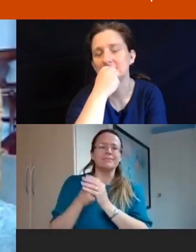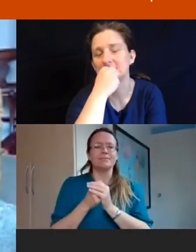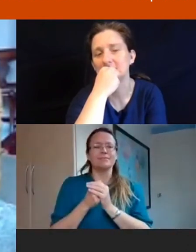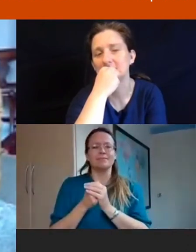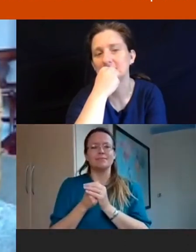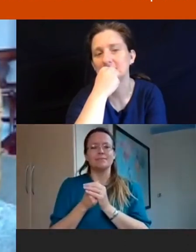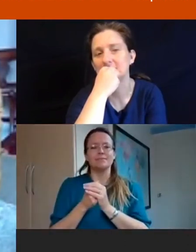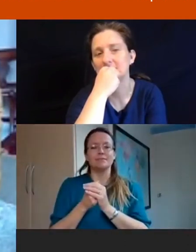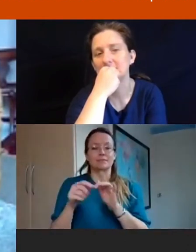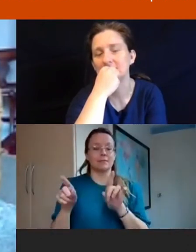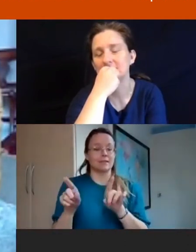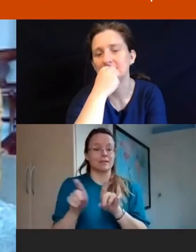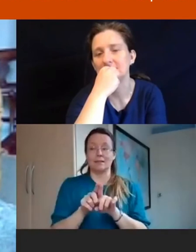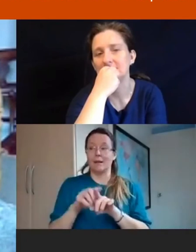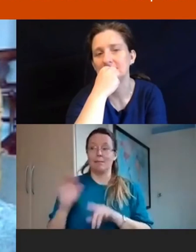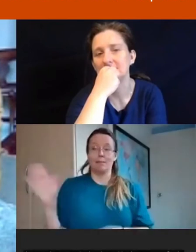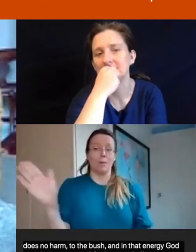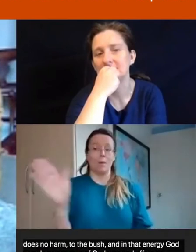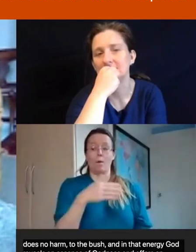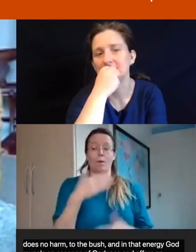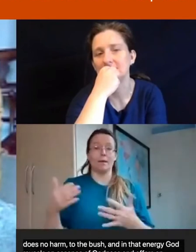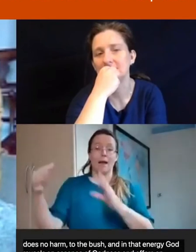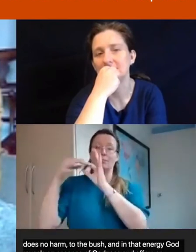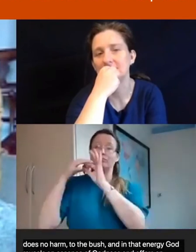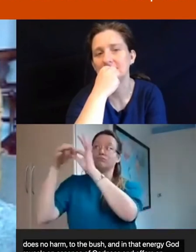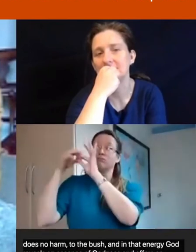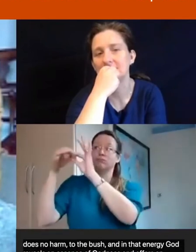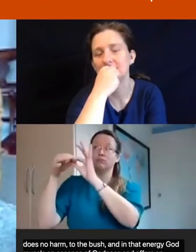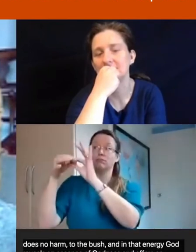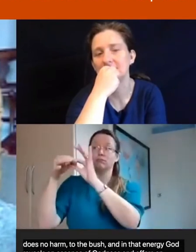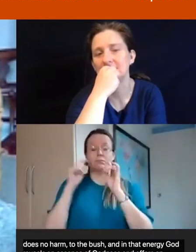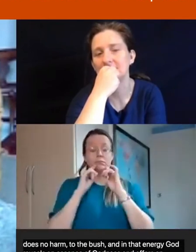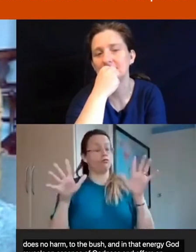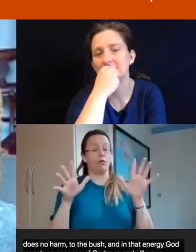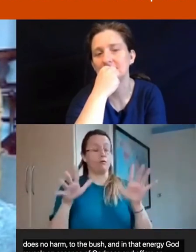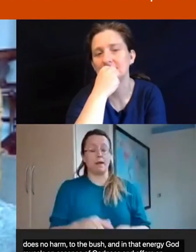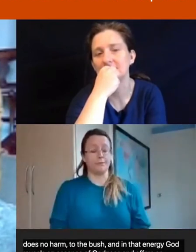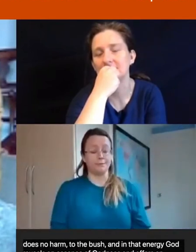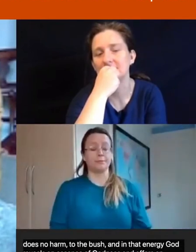to all of us. It is extraordinary. For me,